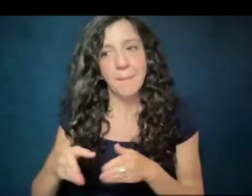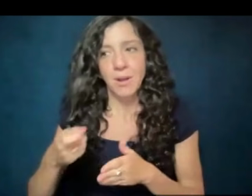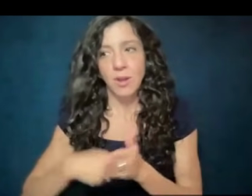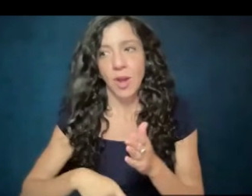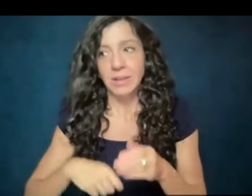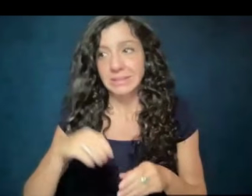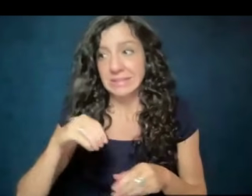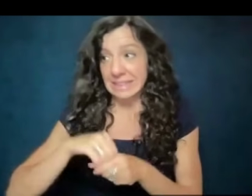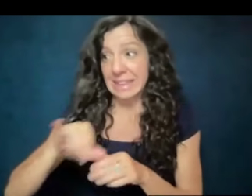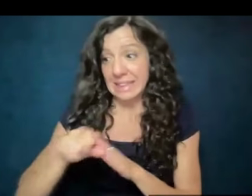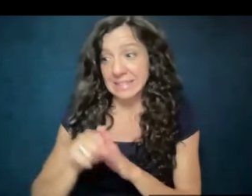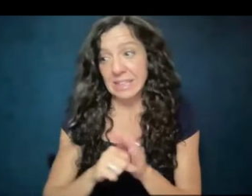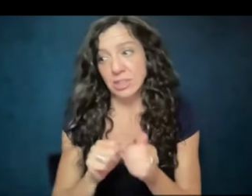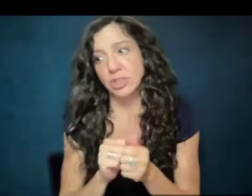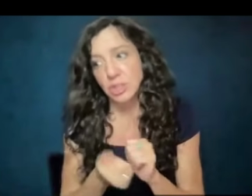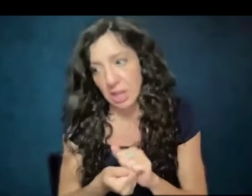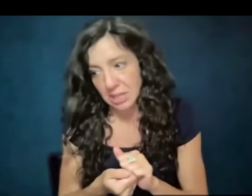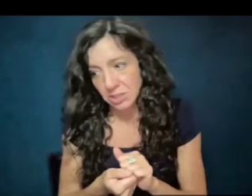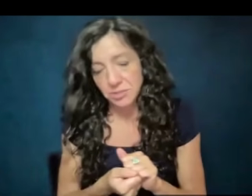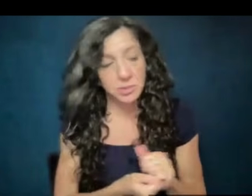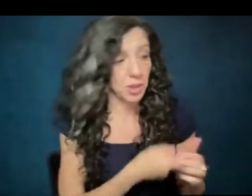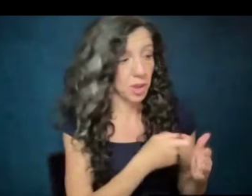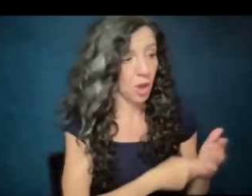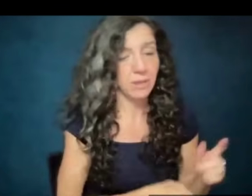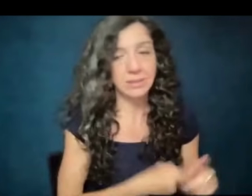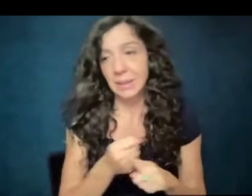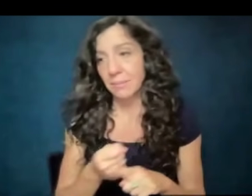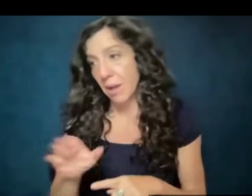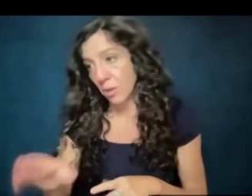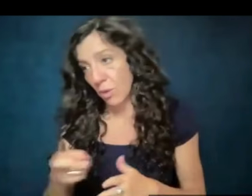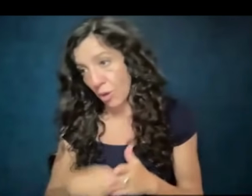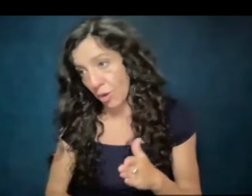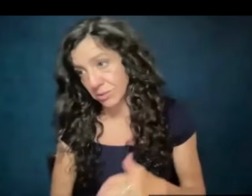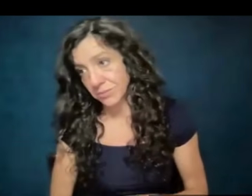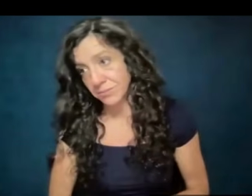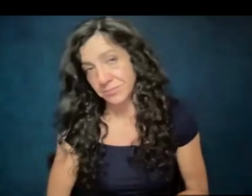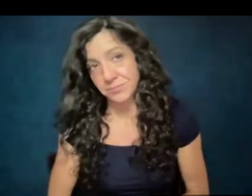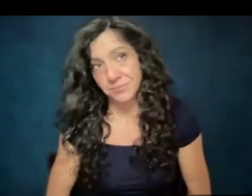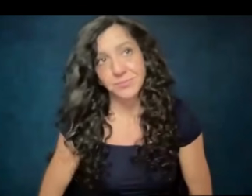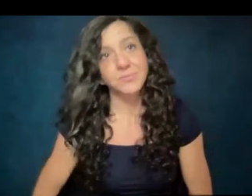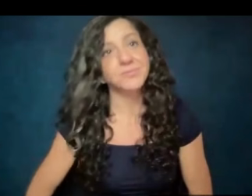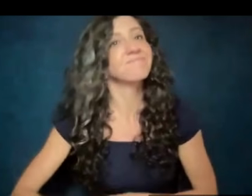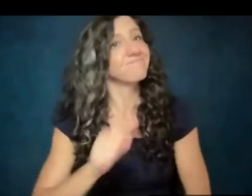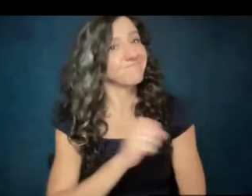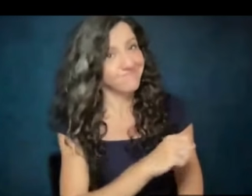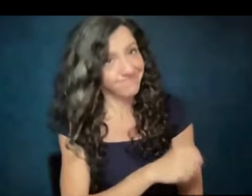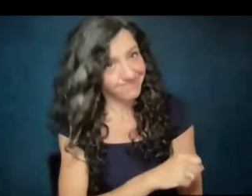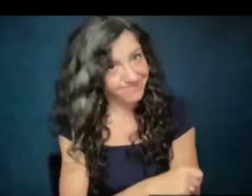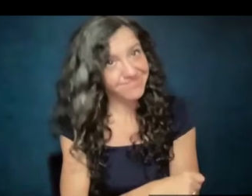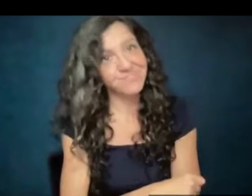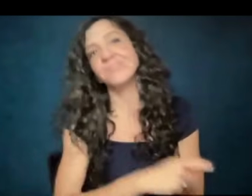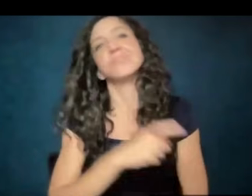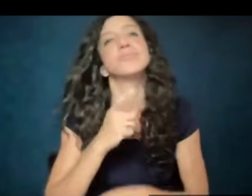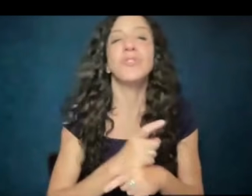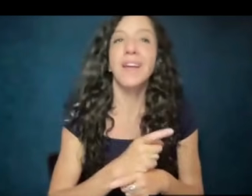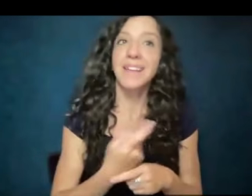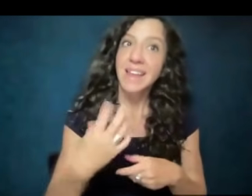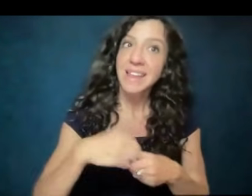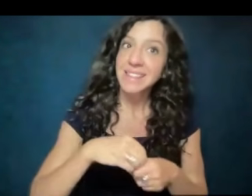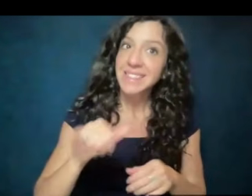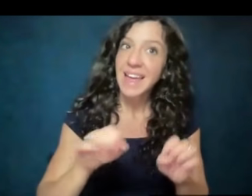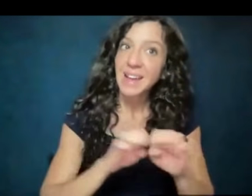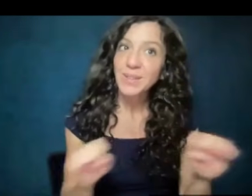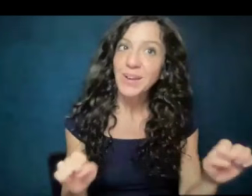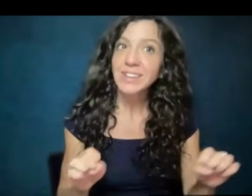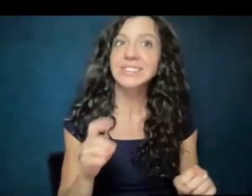may be a reason why that number changed. Yeah, but part of that equation